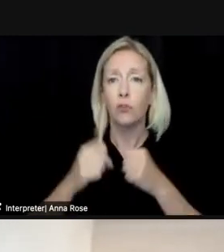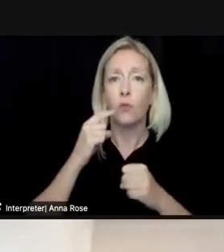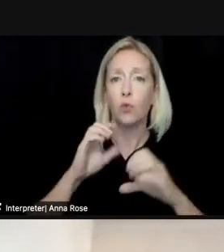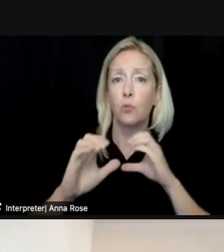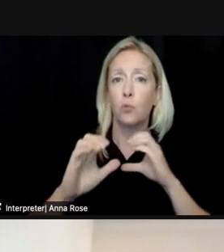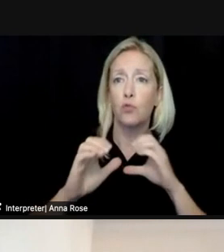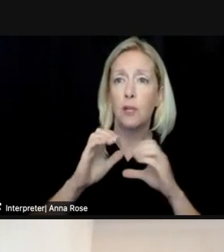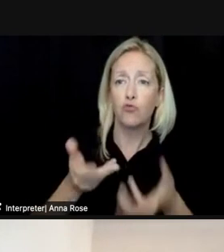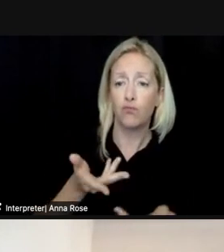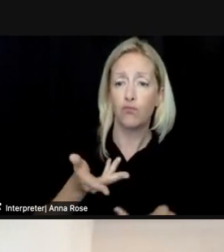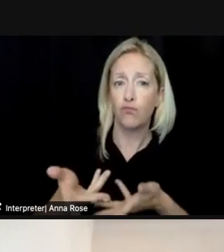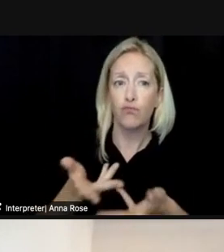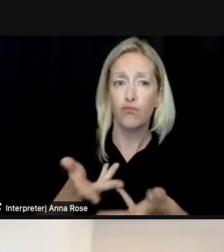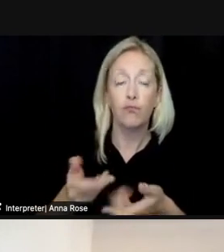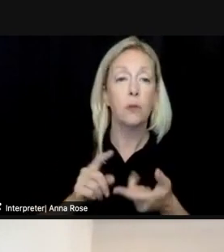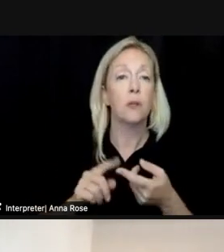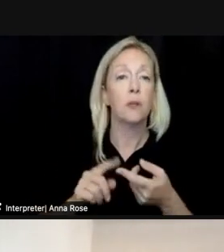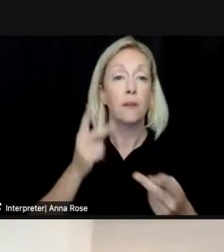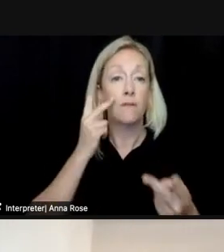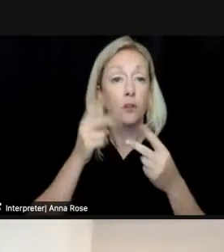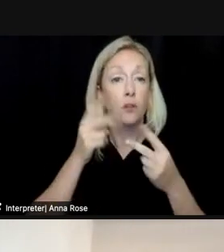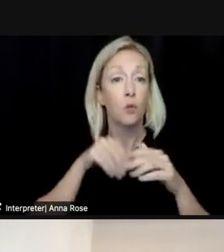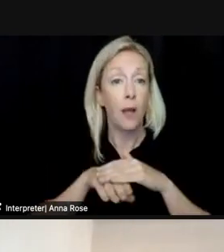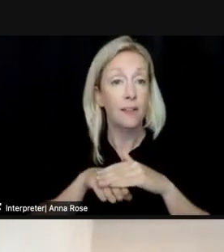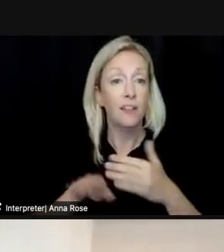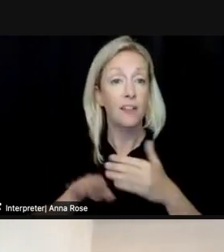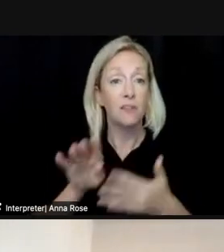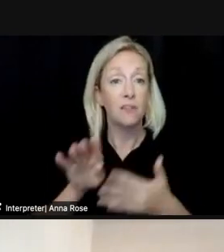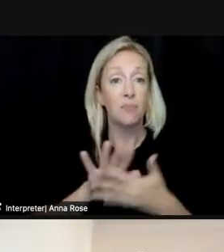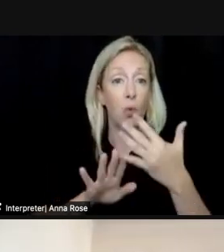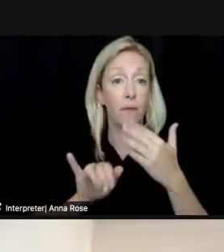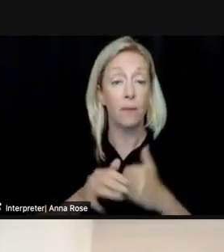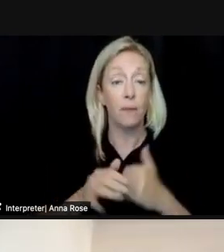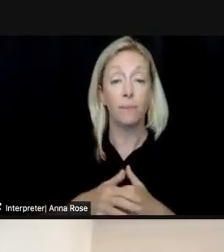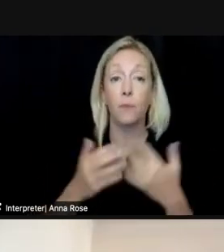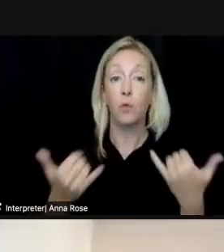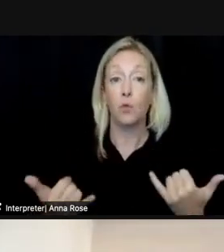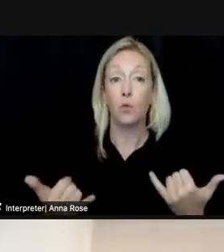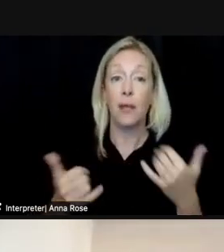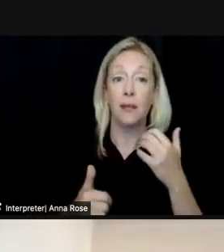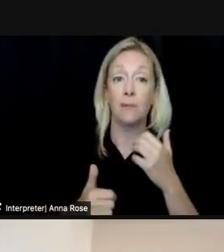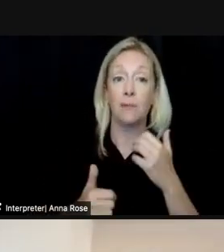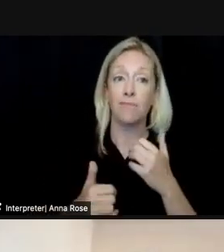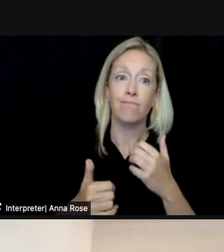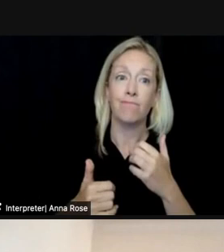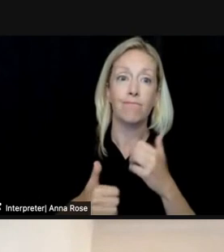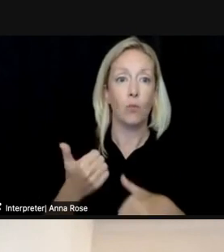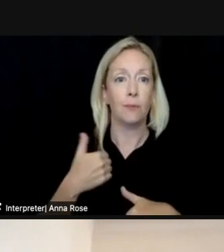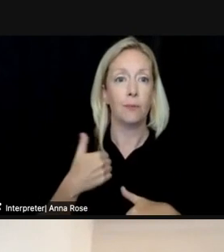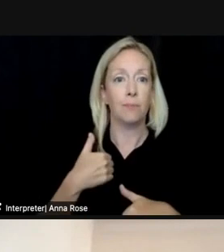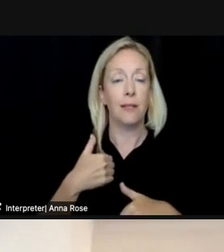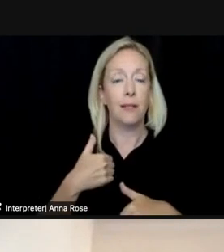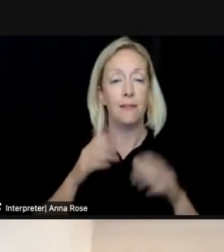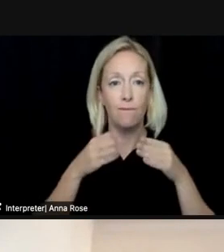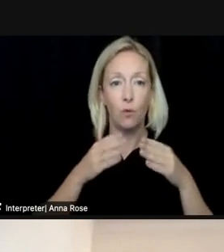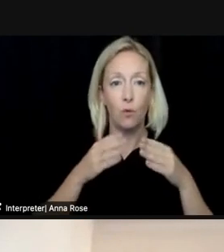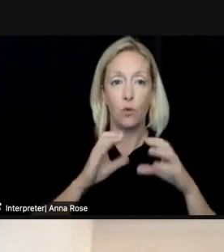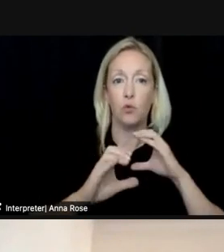communication and vision access. Today is going to be primarily me, and so a little bit more heavy on the communication side of